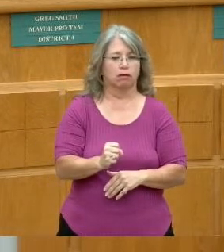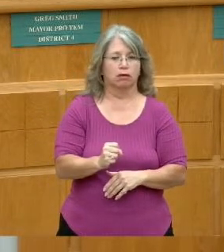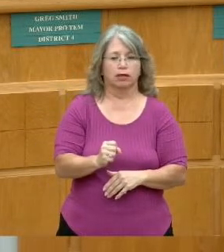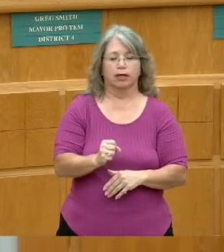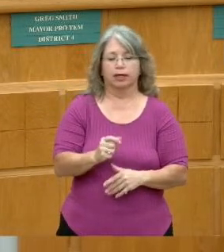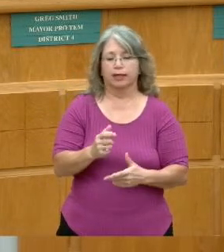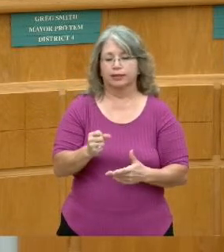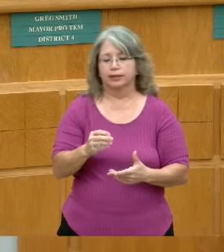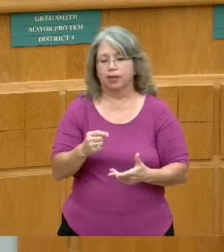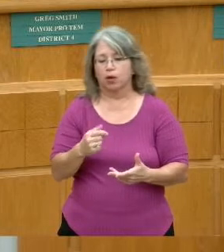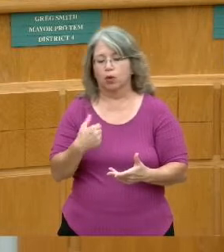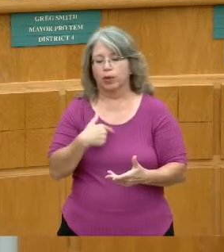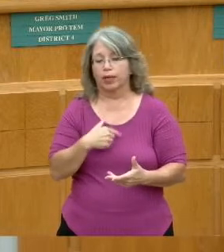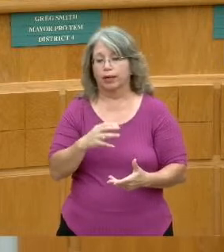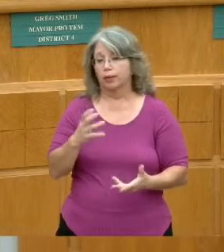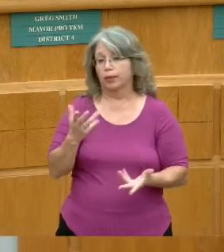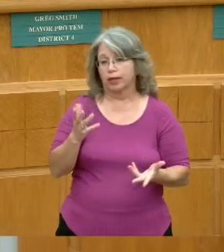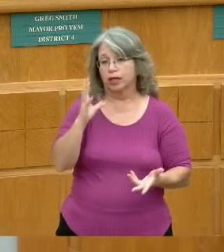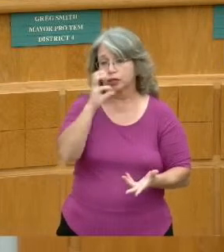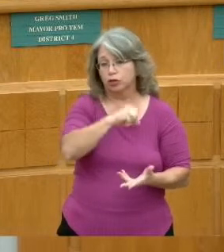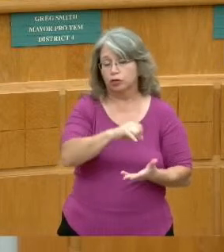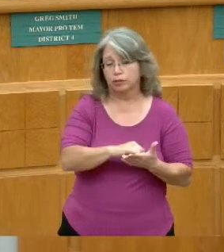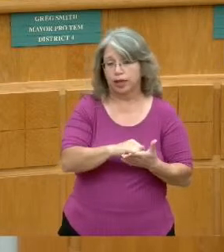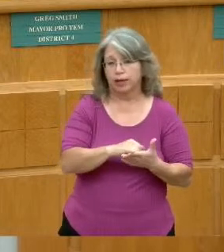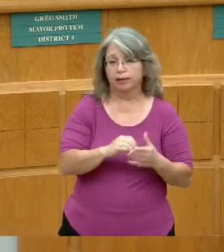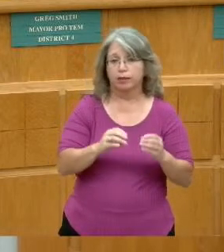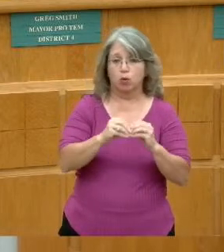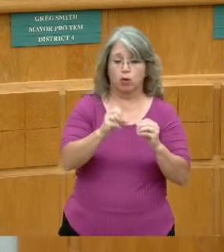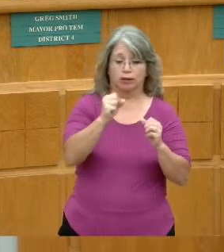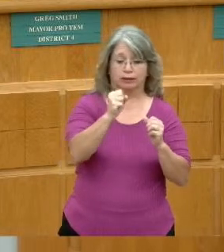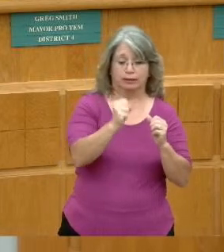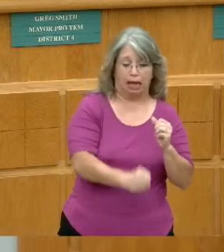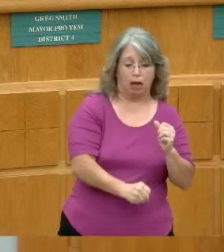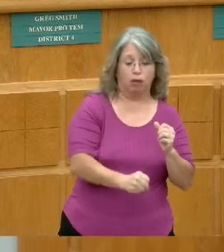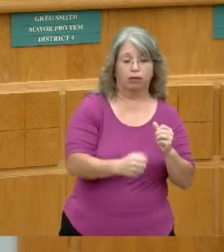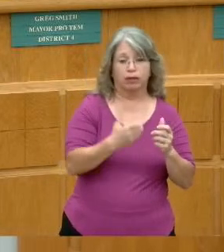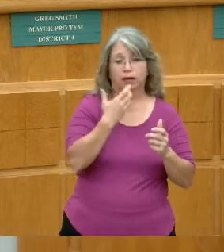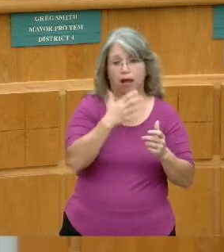south you go, the hotter it gets, but the Gulf of Mexico affects that a little bit too.